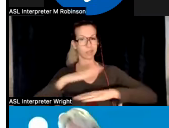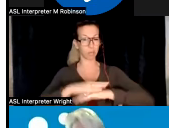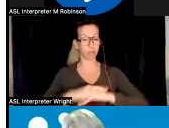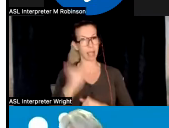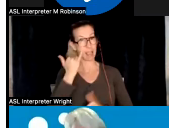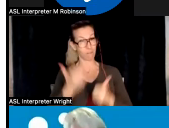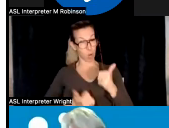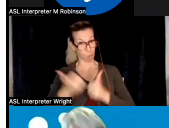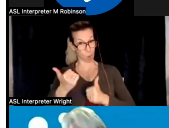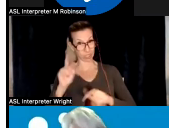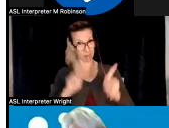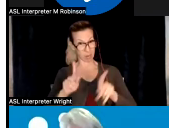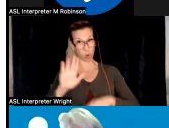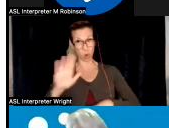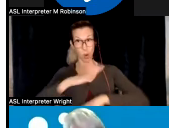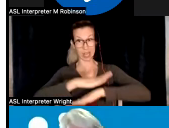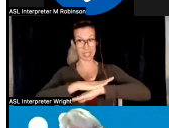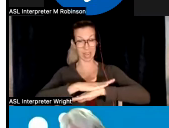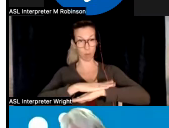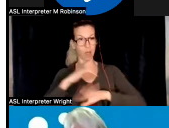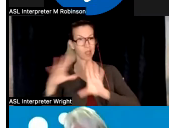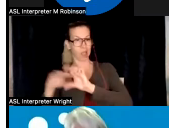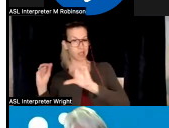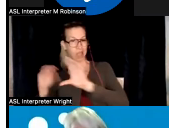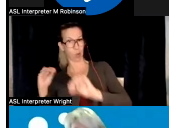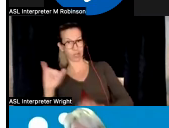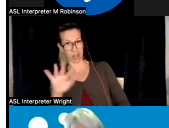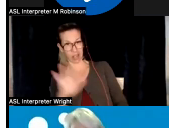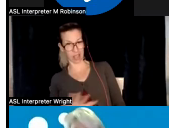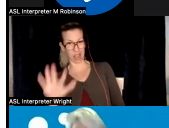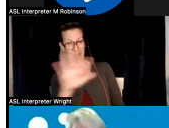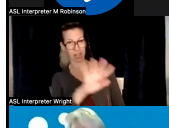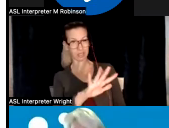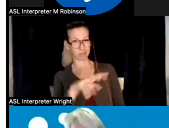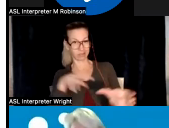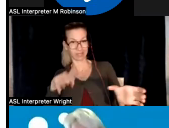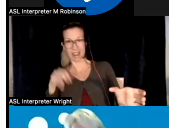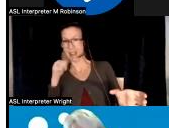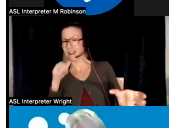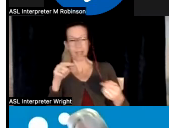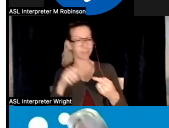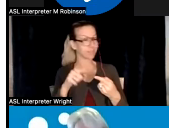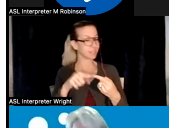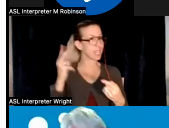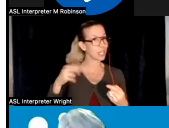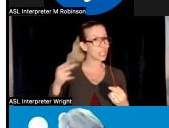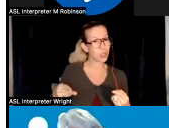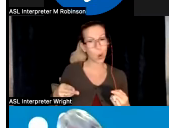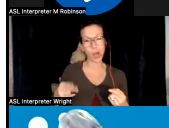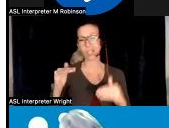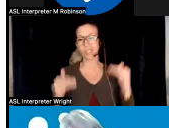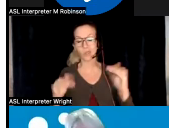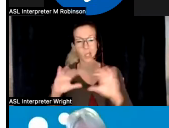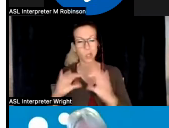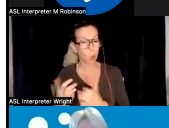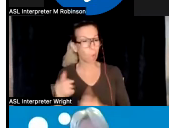are on the outer ring of this graphic, so they're not from a historically disenfranchised group, they're not living in the